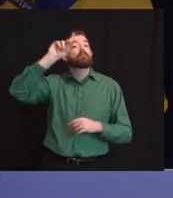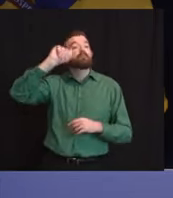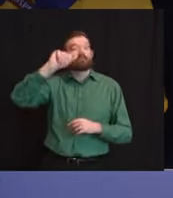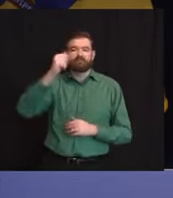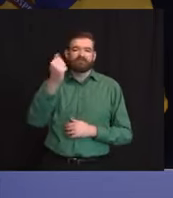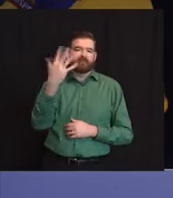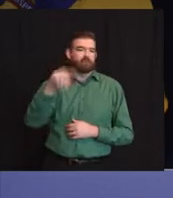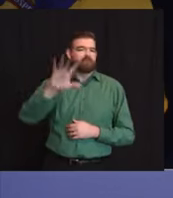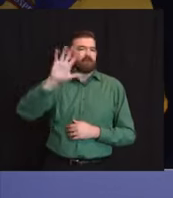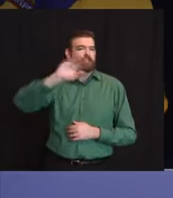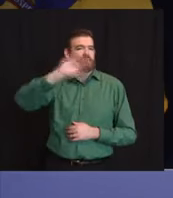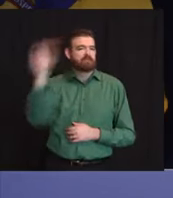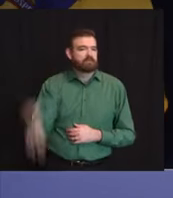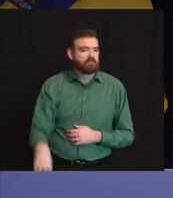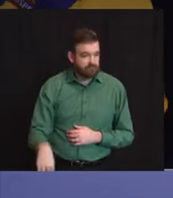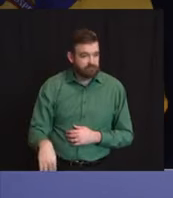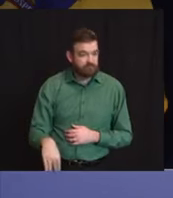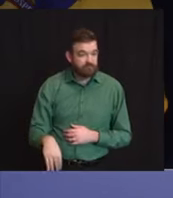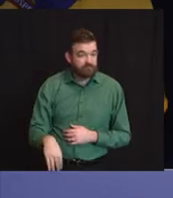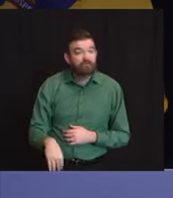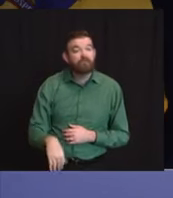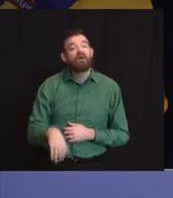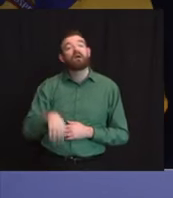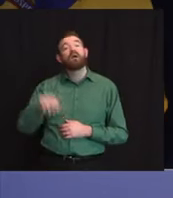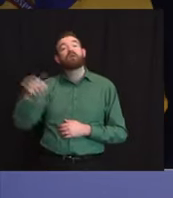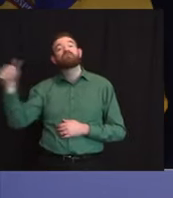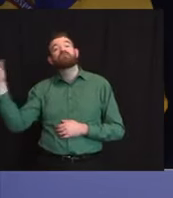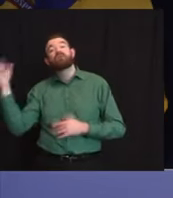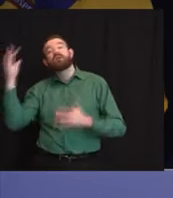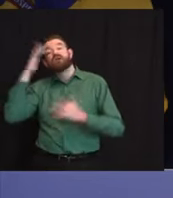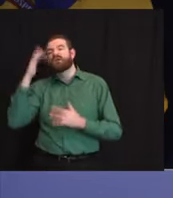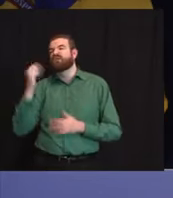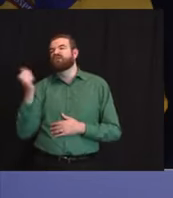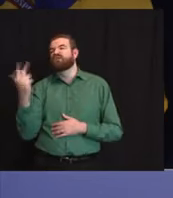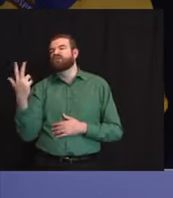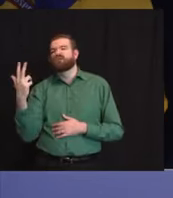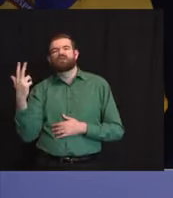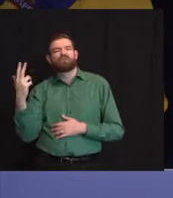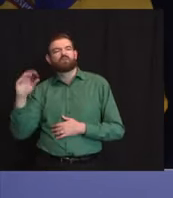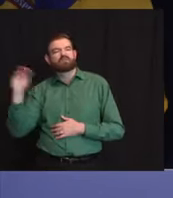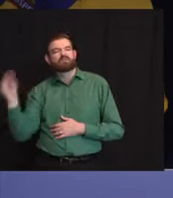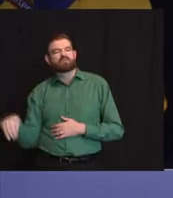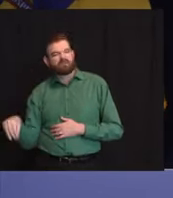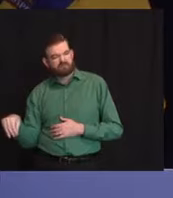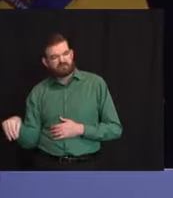category, 13.7, and cancer, 11%.